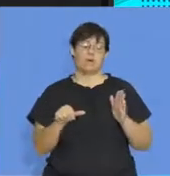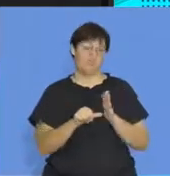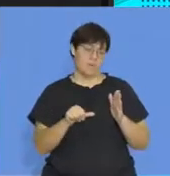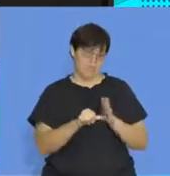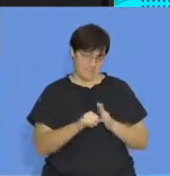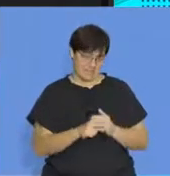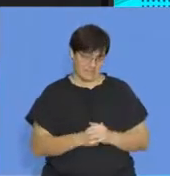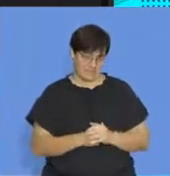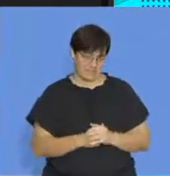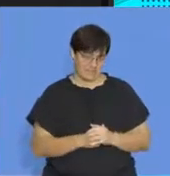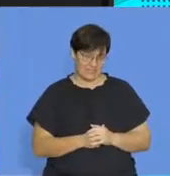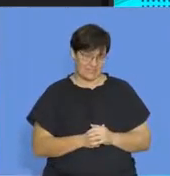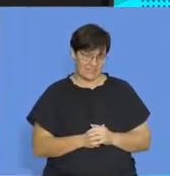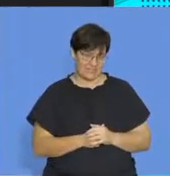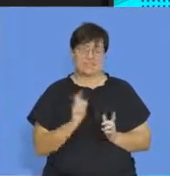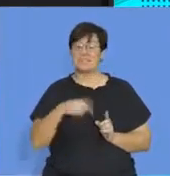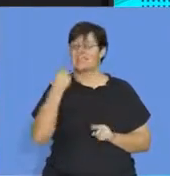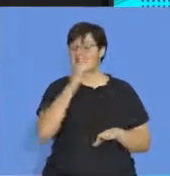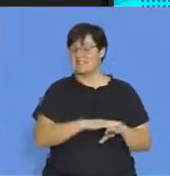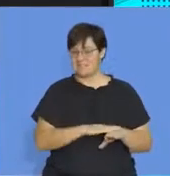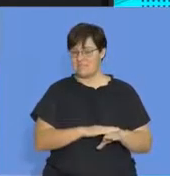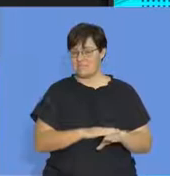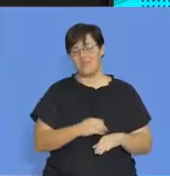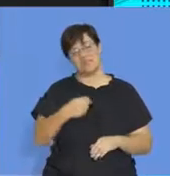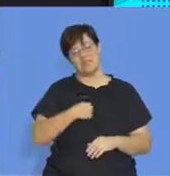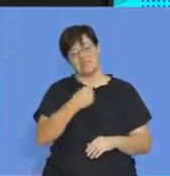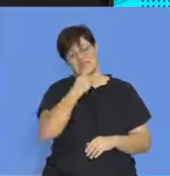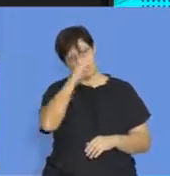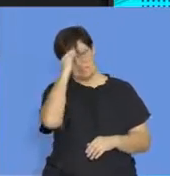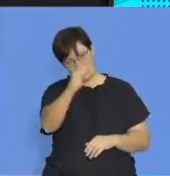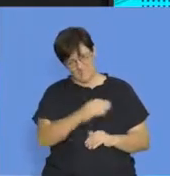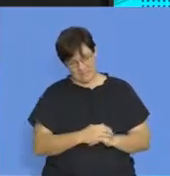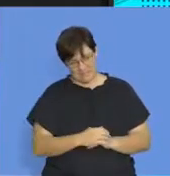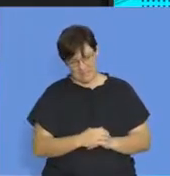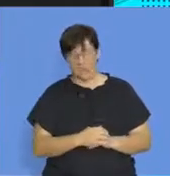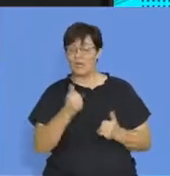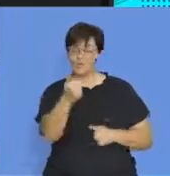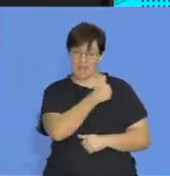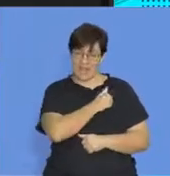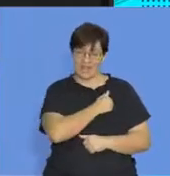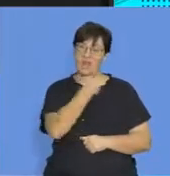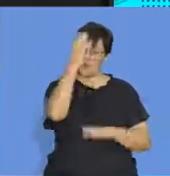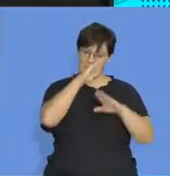absolutely critical. Until next time, it's time for me to say goodbye. Good luck.